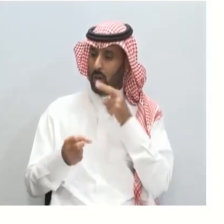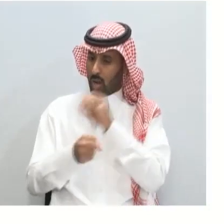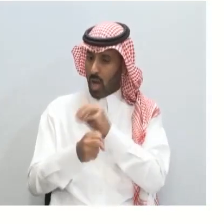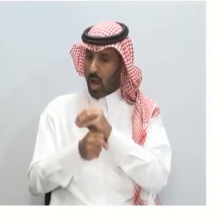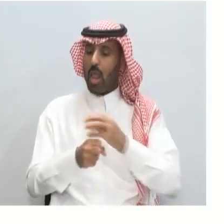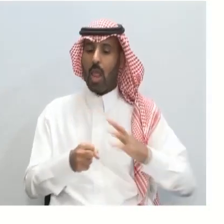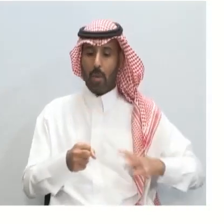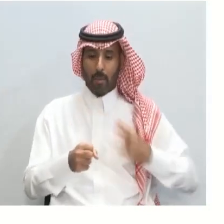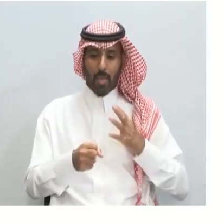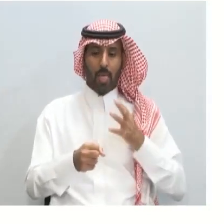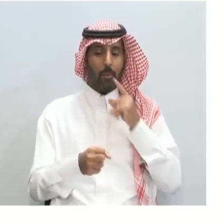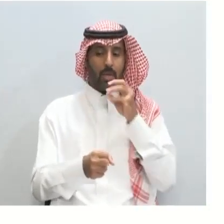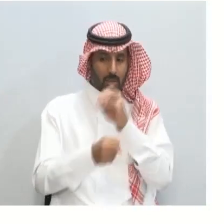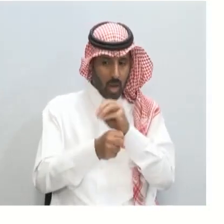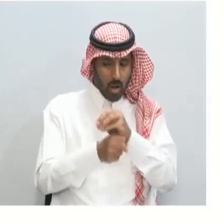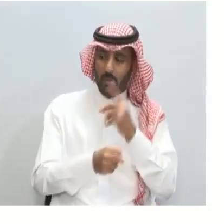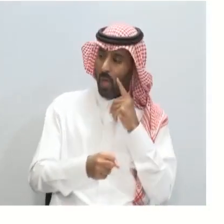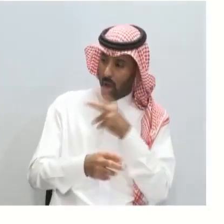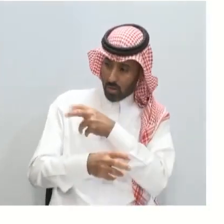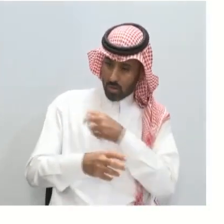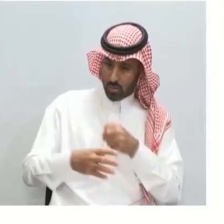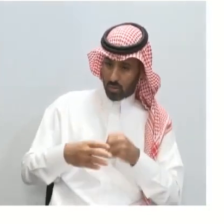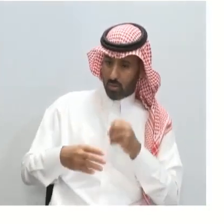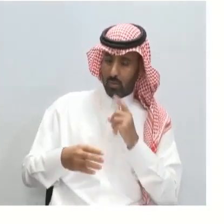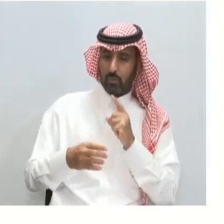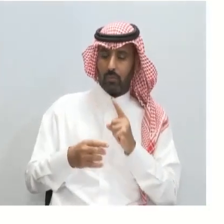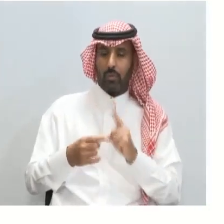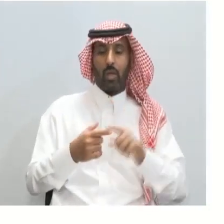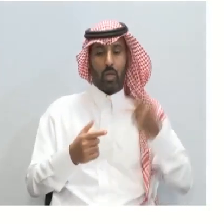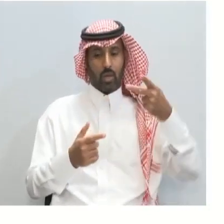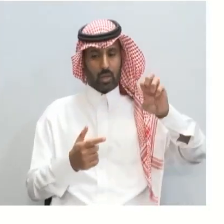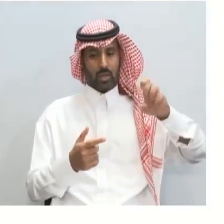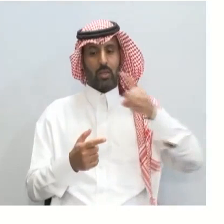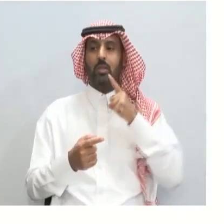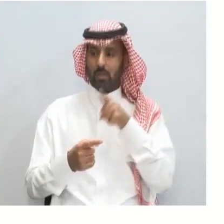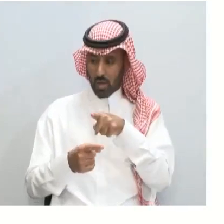know. Khalid, yeah, you're probably right.